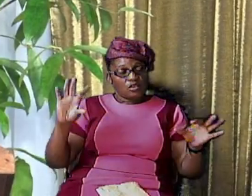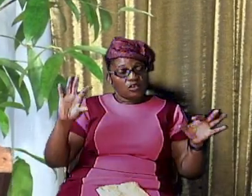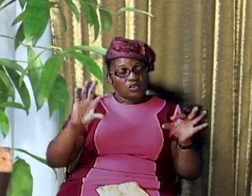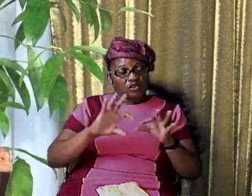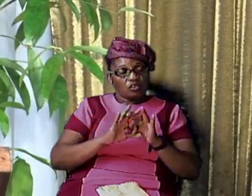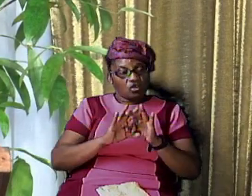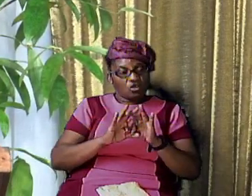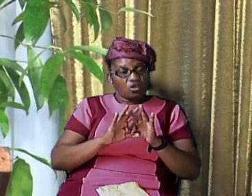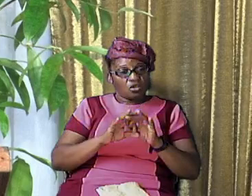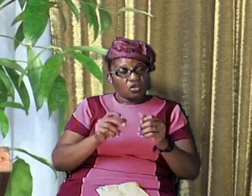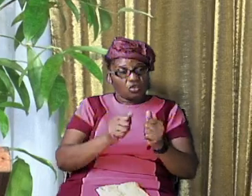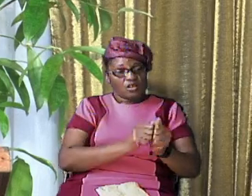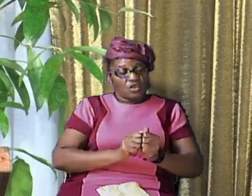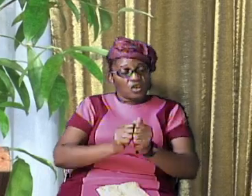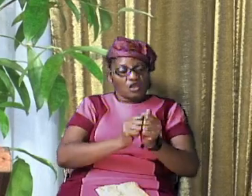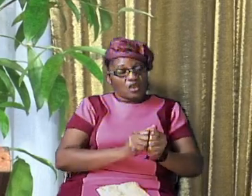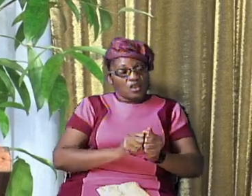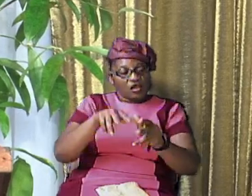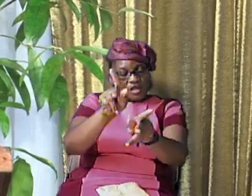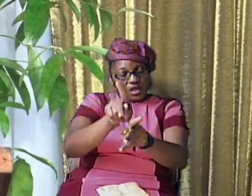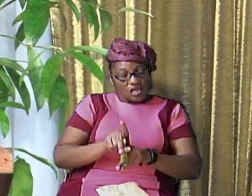keep it.